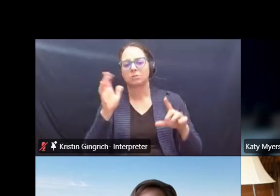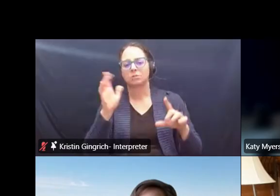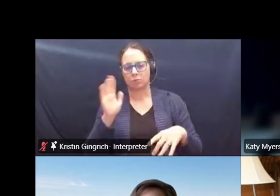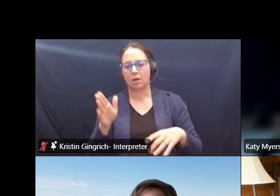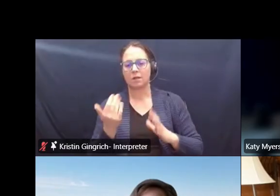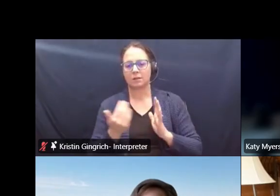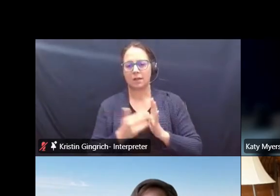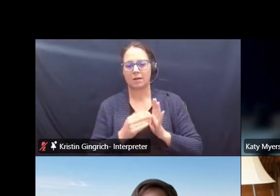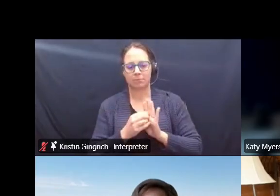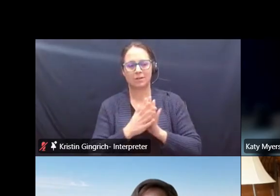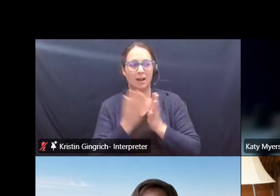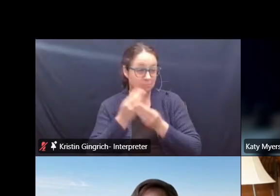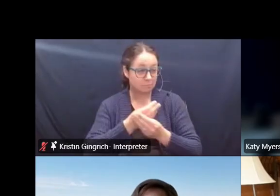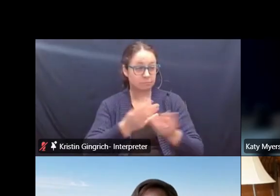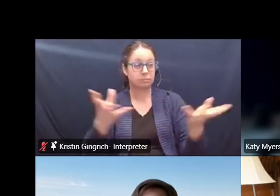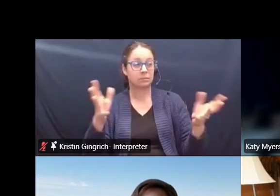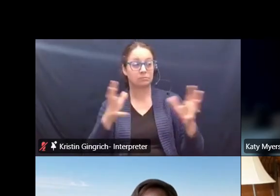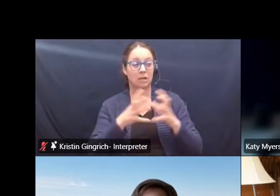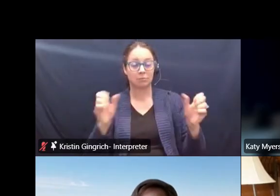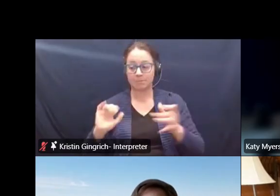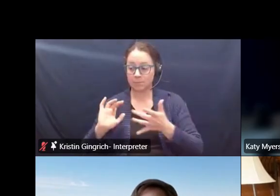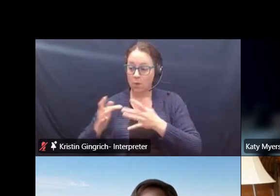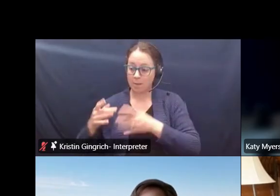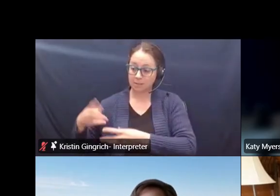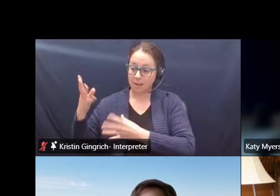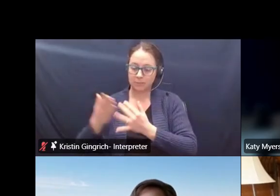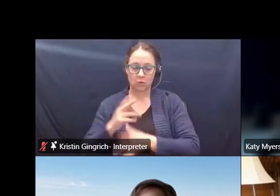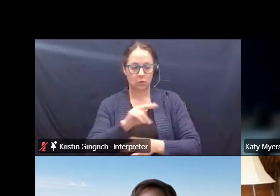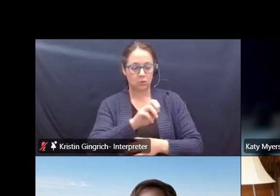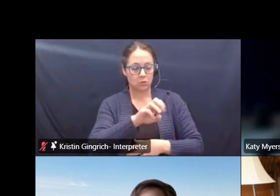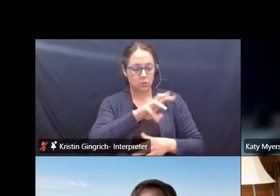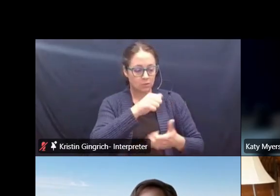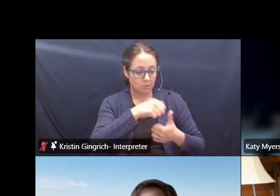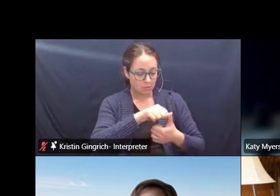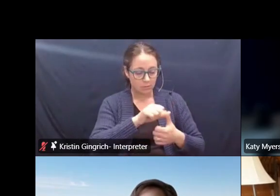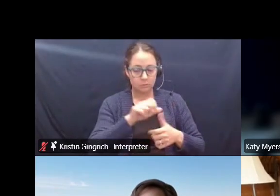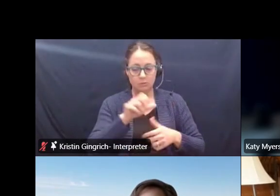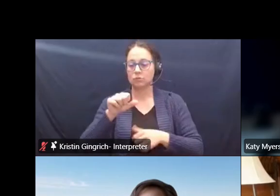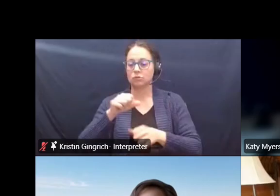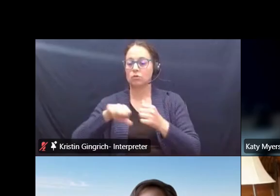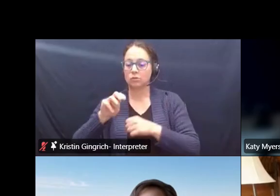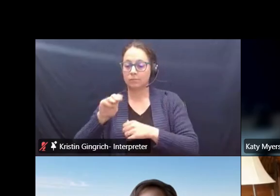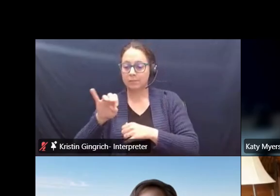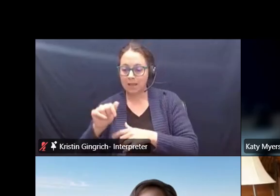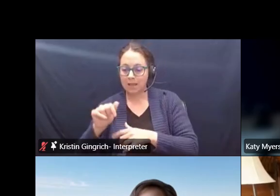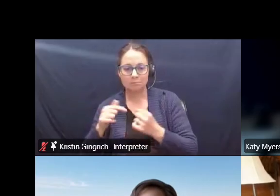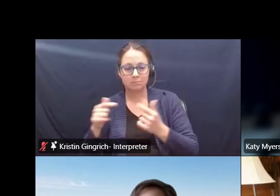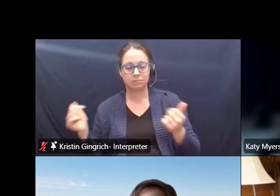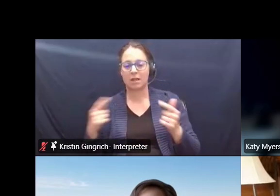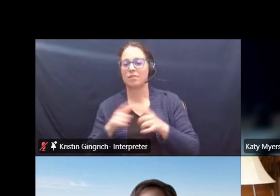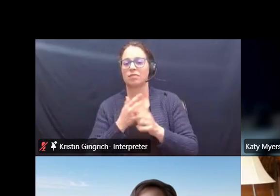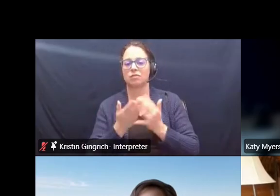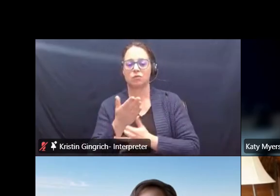as wide as we can on our website, through our newsletter, through our social media channels, and then through the